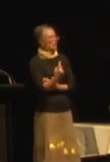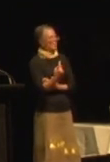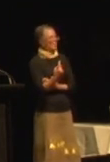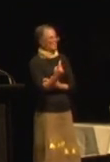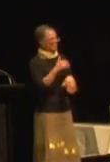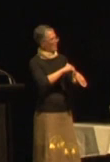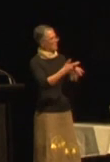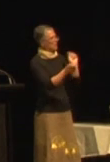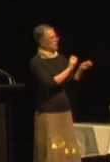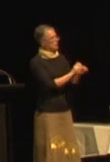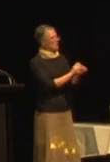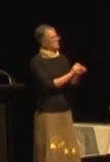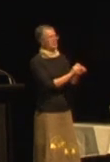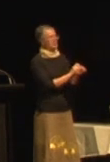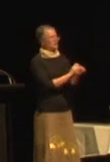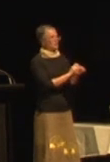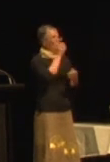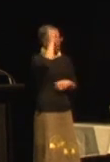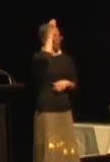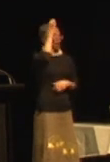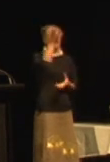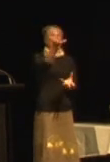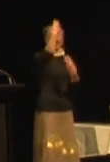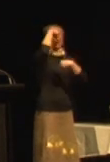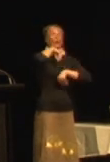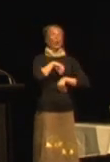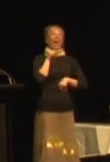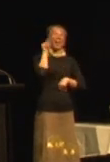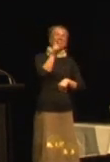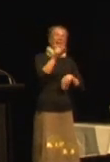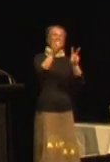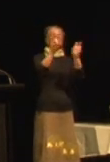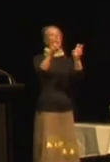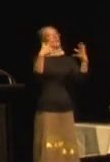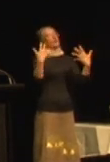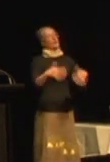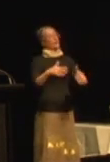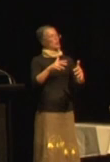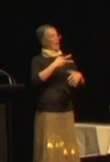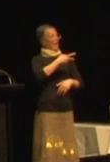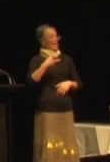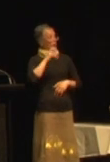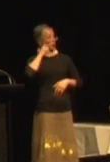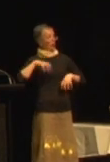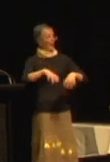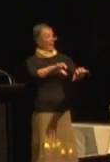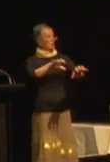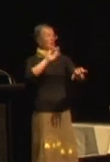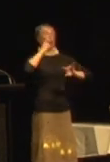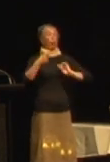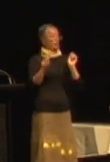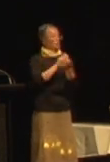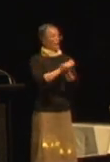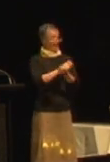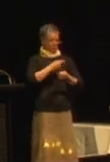change. That if people know something, if they know an idea, they will take action and be better people. They will change the way